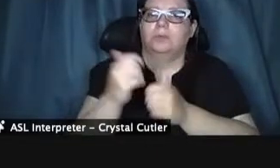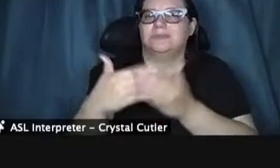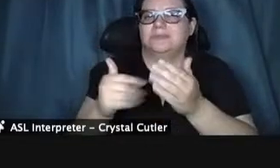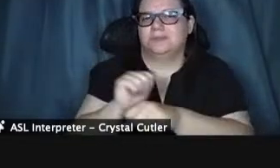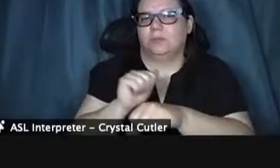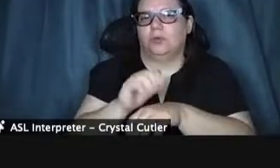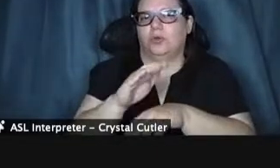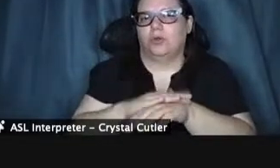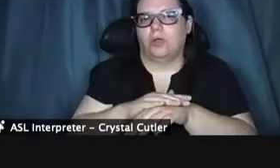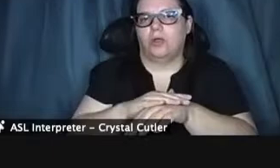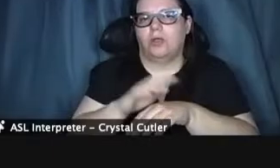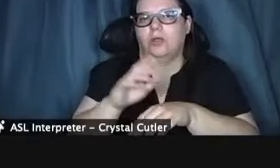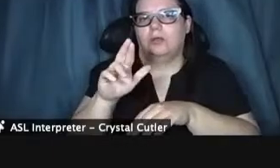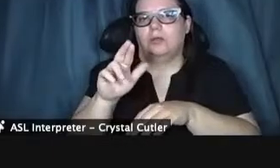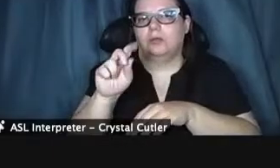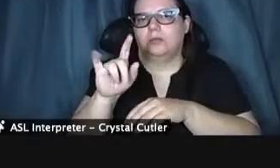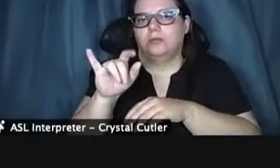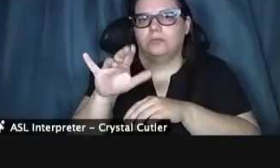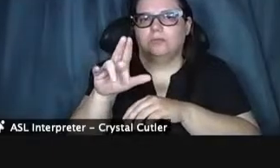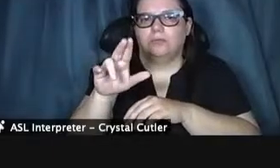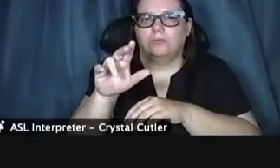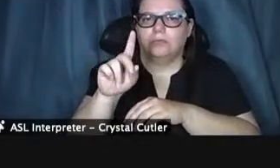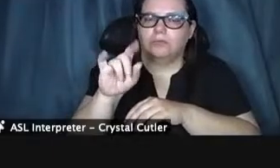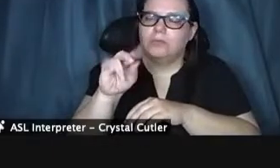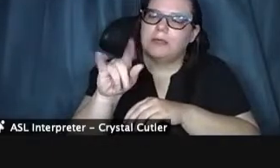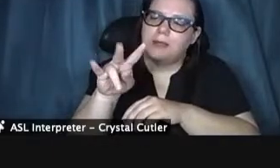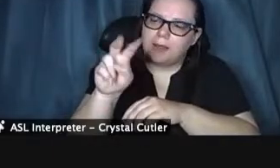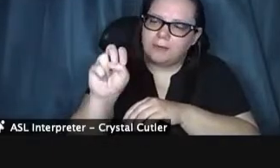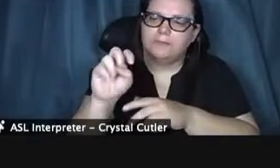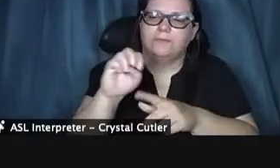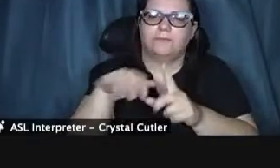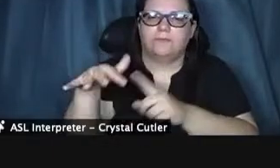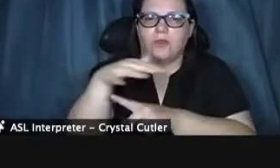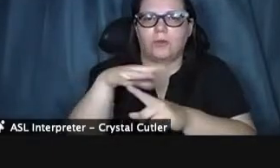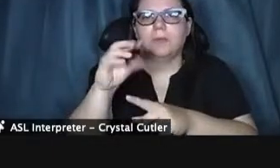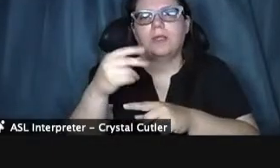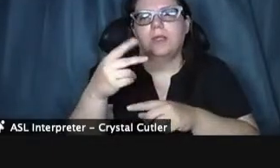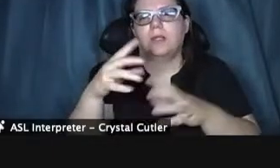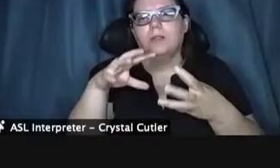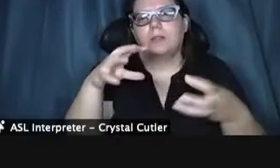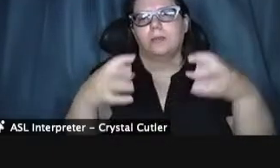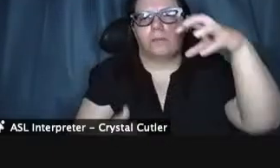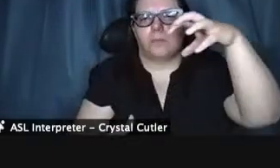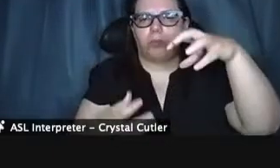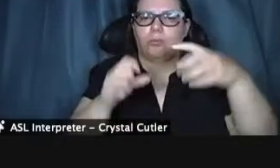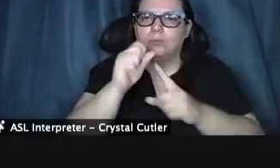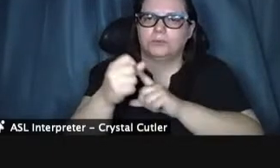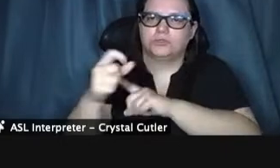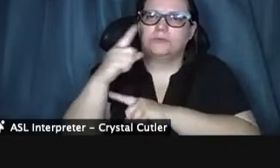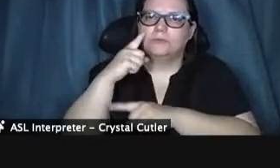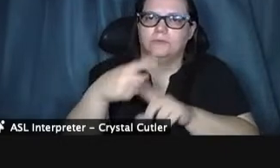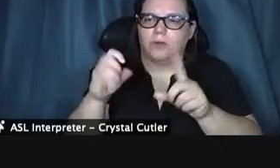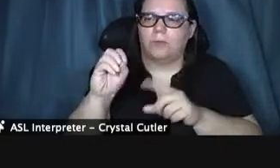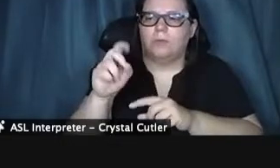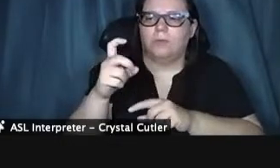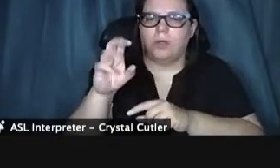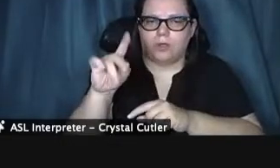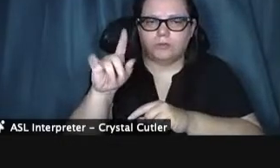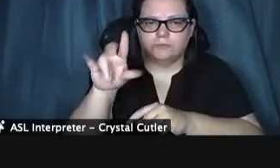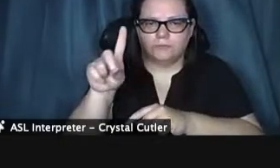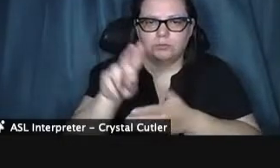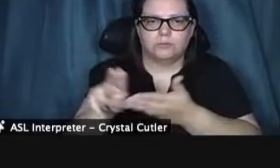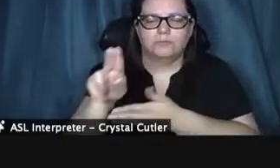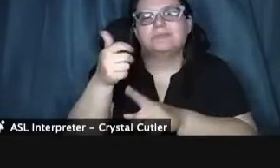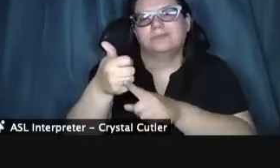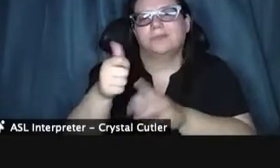radiative environment and the complex lunar polar illumination conditions from Oxford University. They have developed a thermal